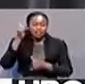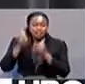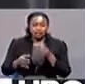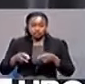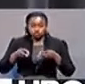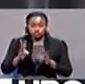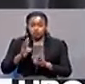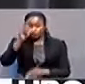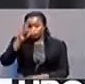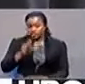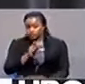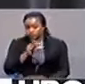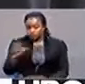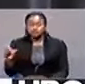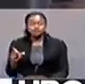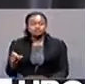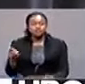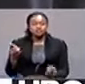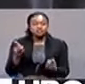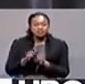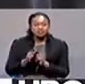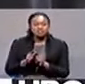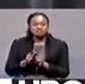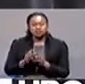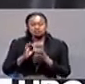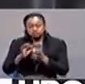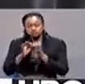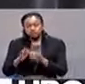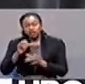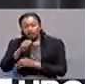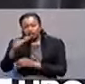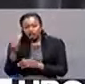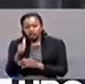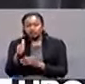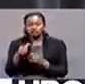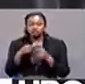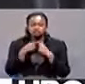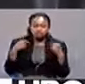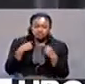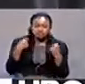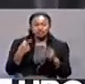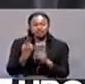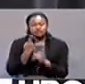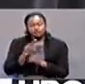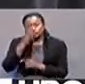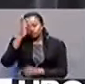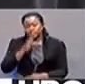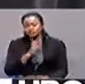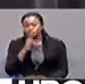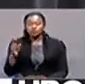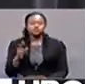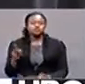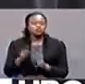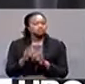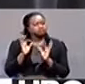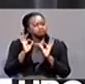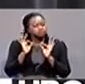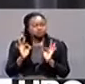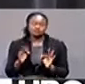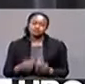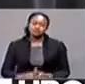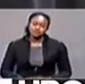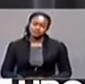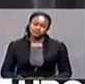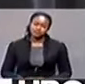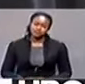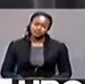cross, he had his other colleagues from the different denominations, and it was miraculously,